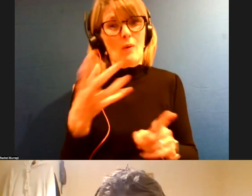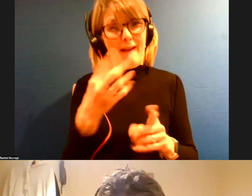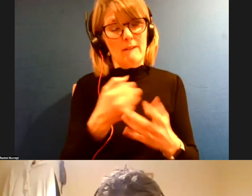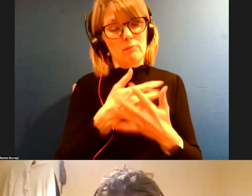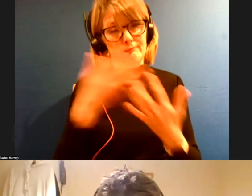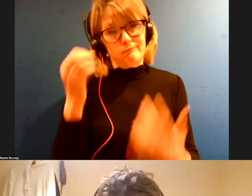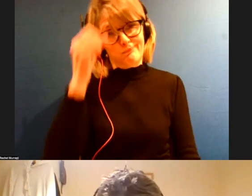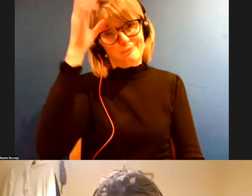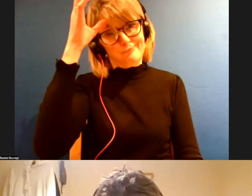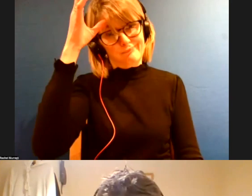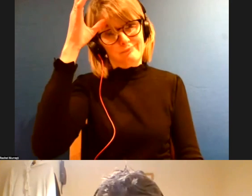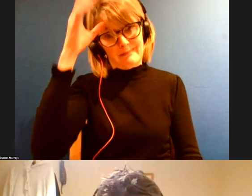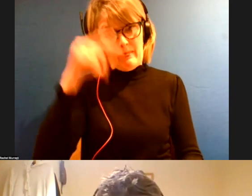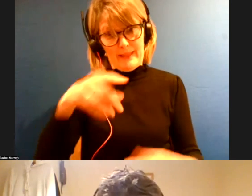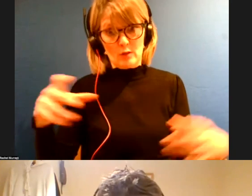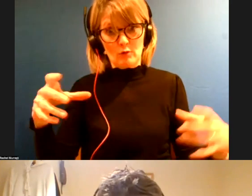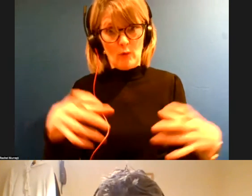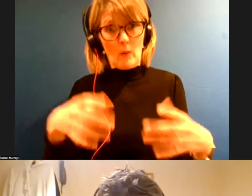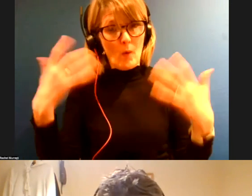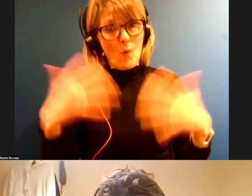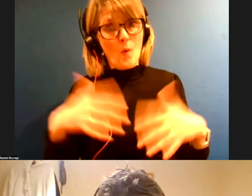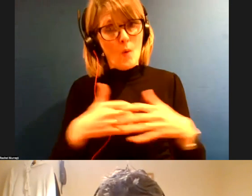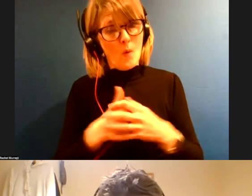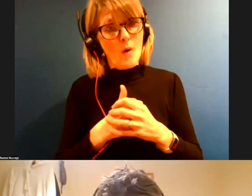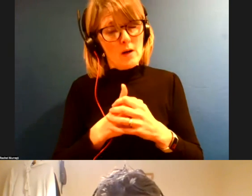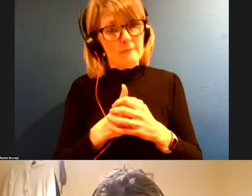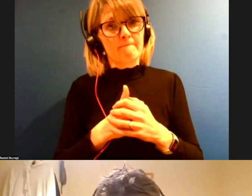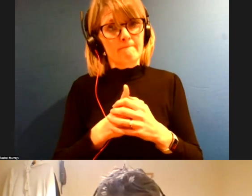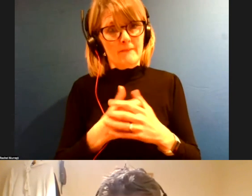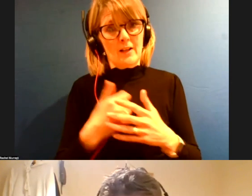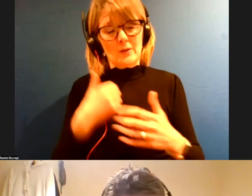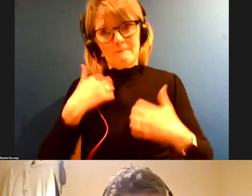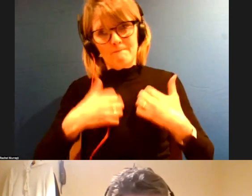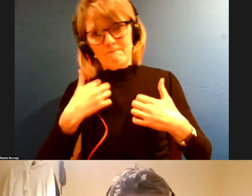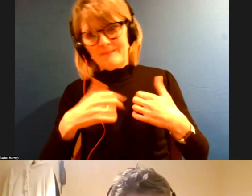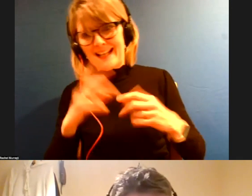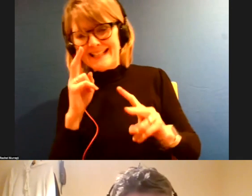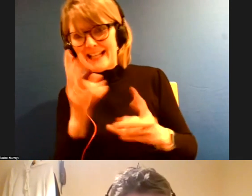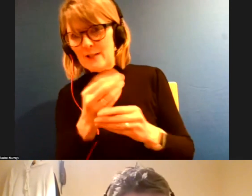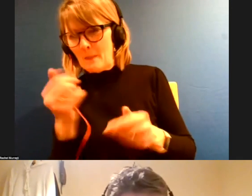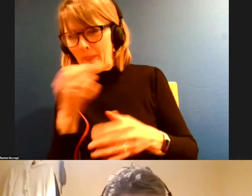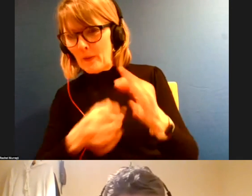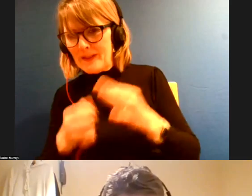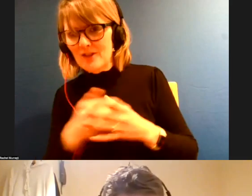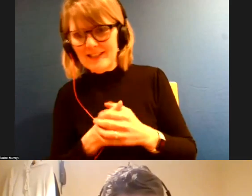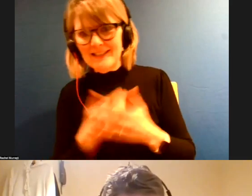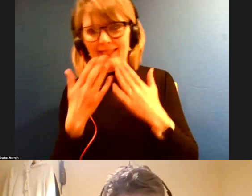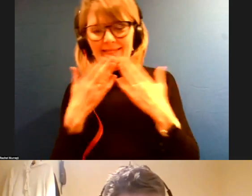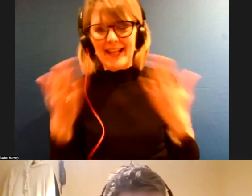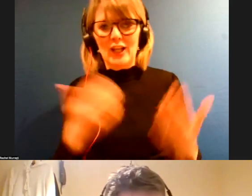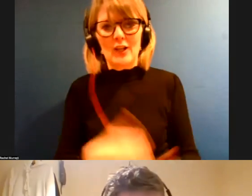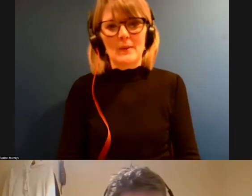expertise and knowledge within this group, and so I'm looking forward to seeing some of those questions. Thank you.